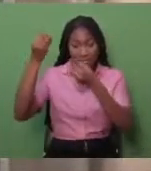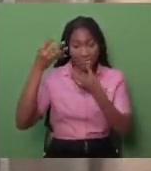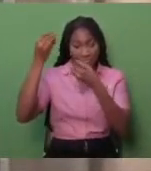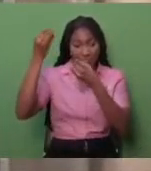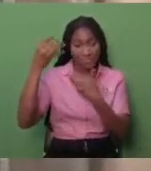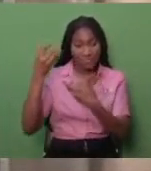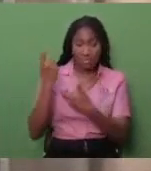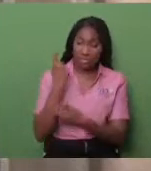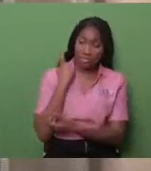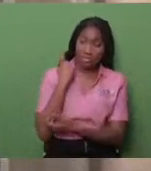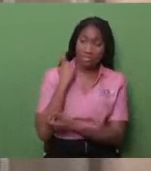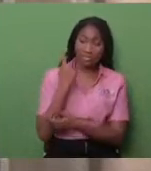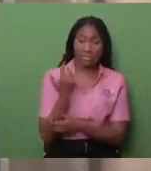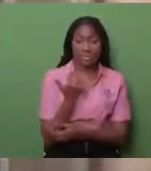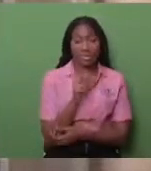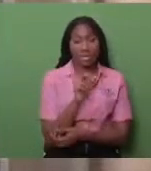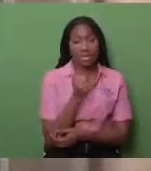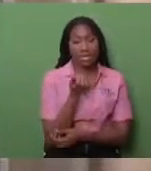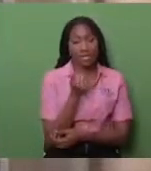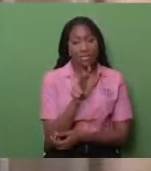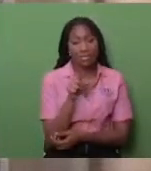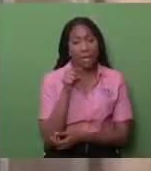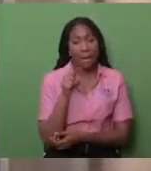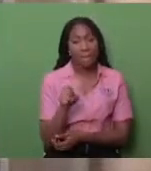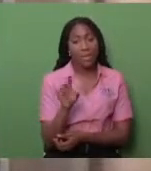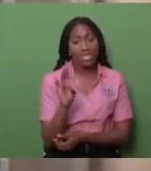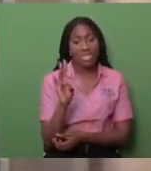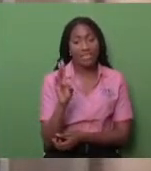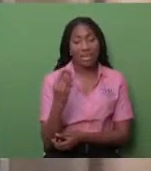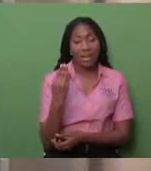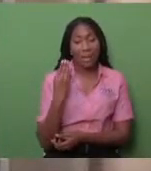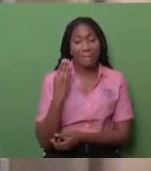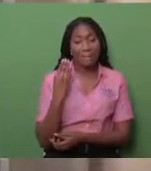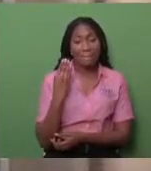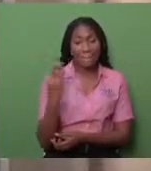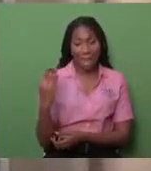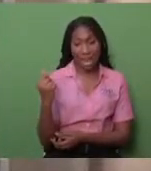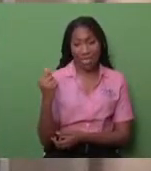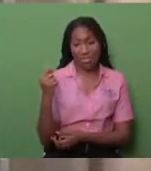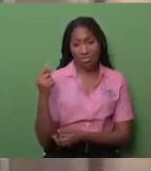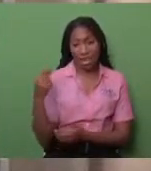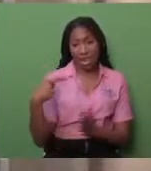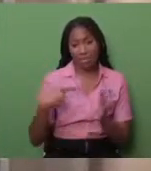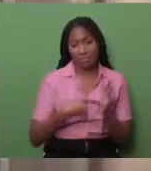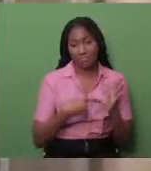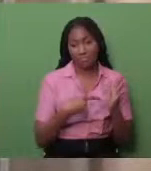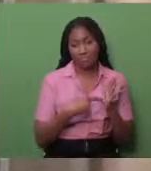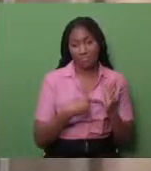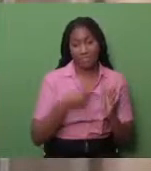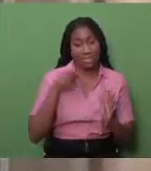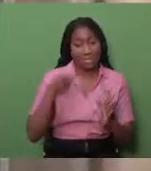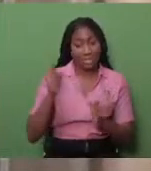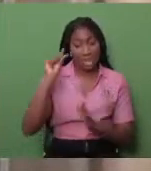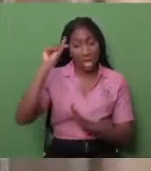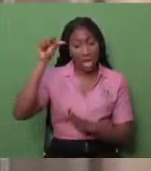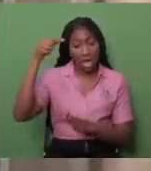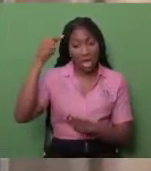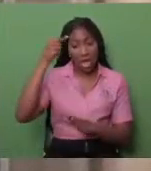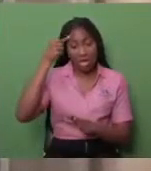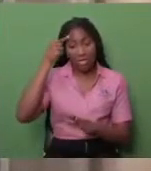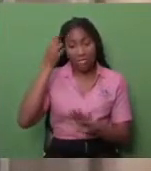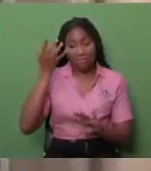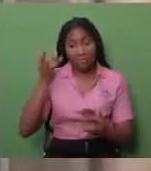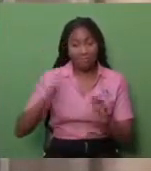year, $13.7 billion in deficit. This government has been so reckless that the